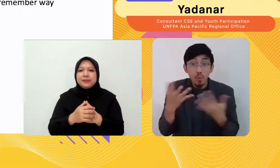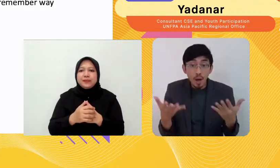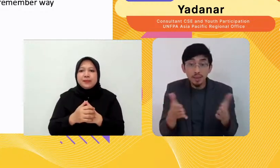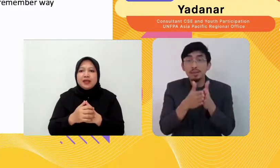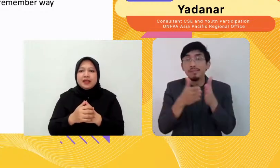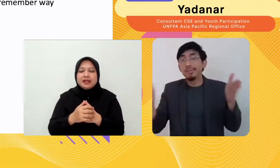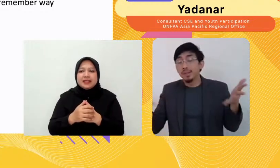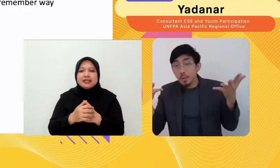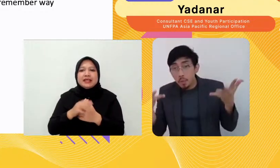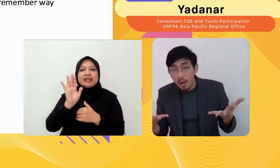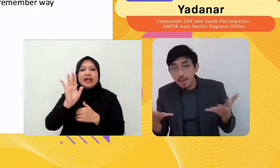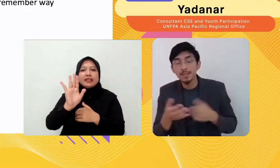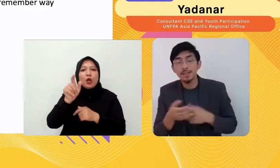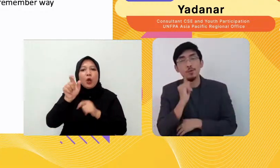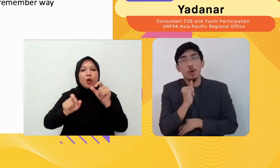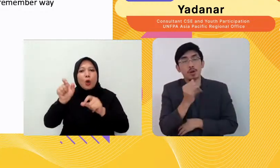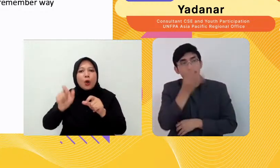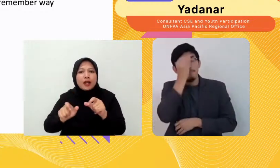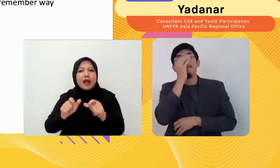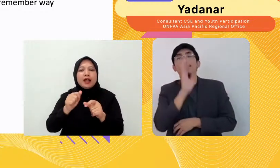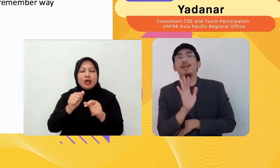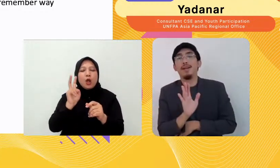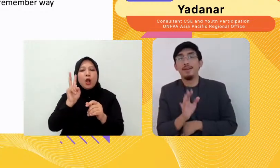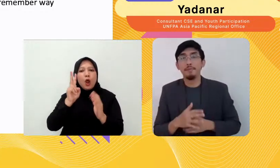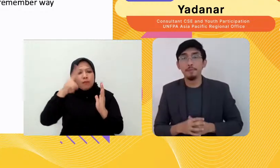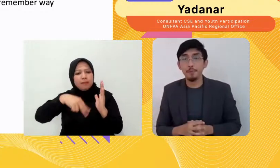to understand for the young people